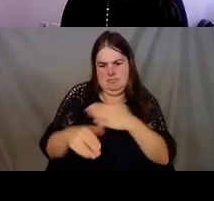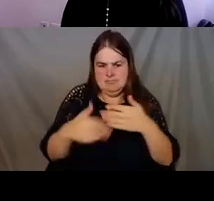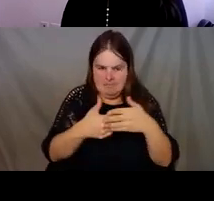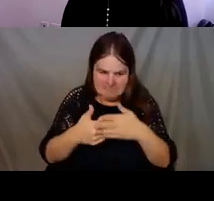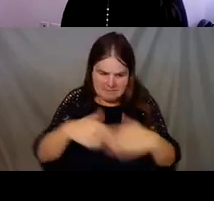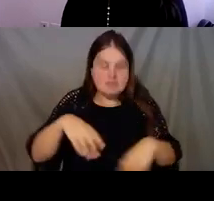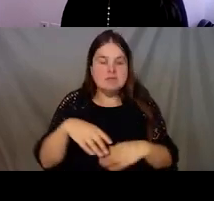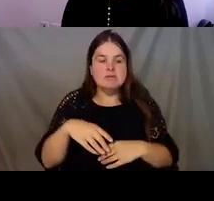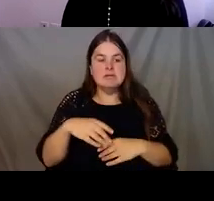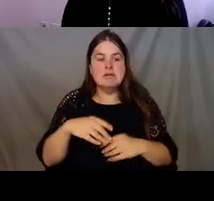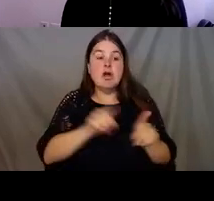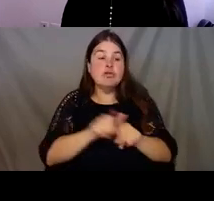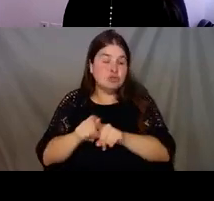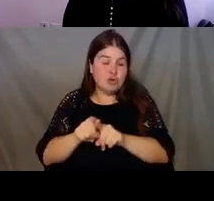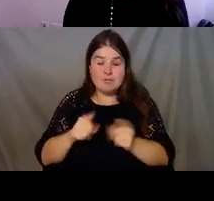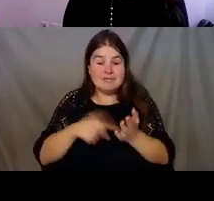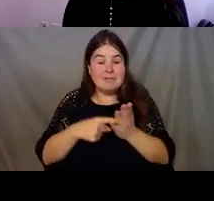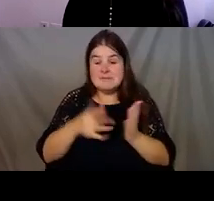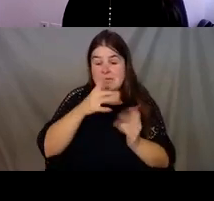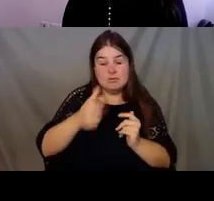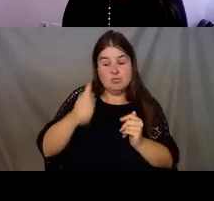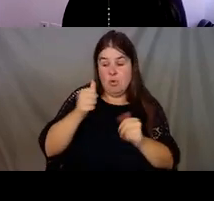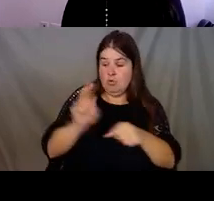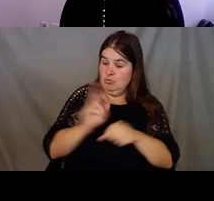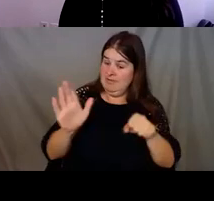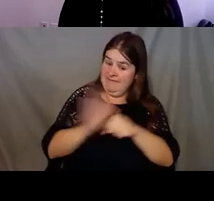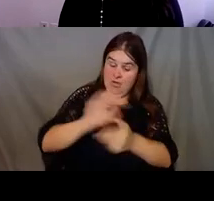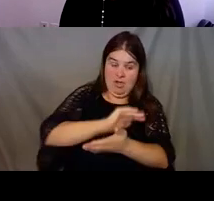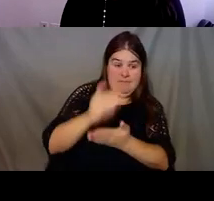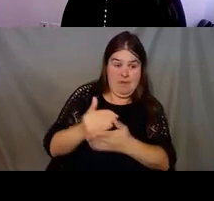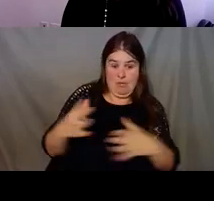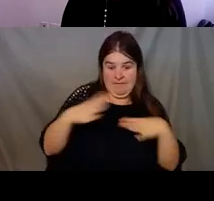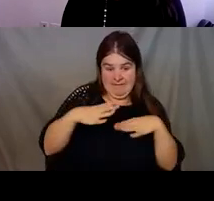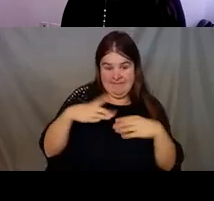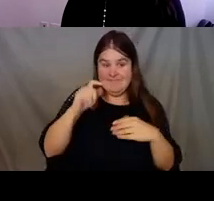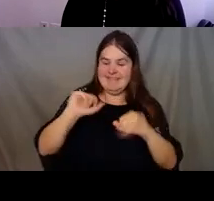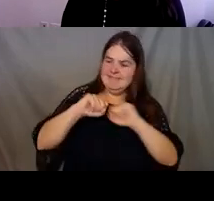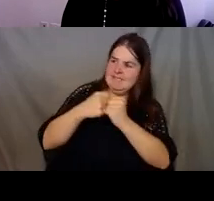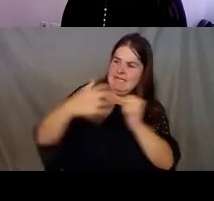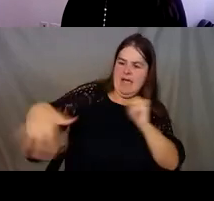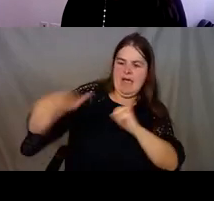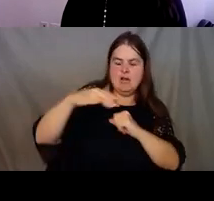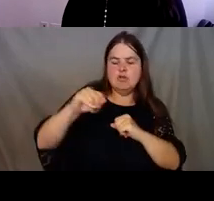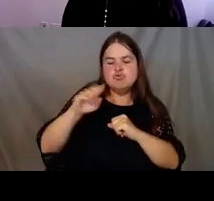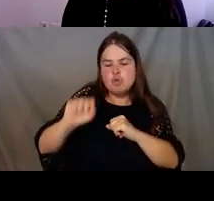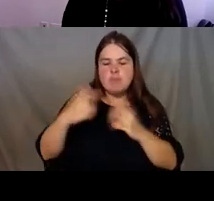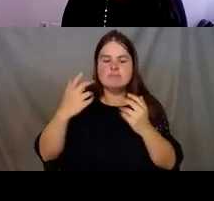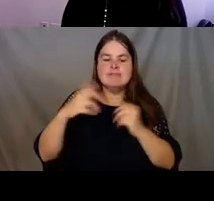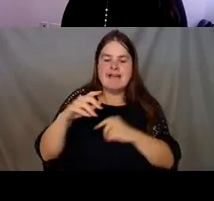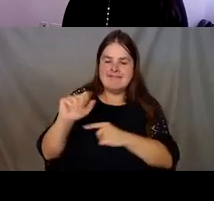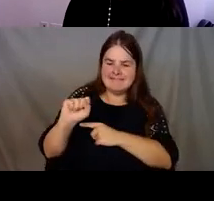Additionally, mothers sometimes don't even take the full amount of leave because of our societal norms and stigma of taking this